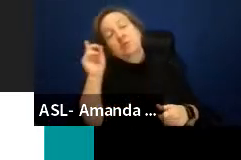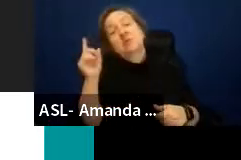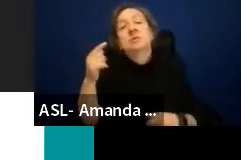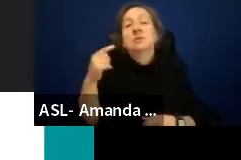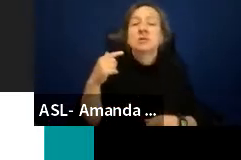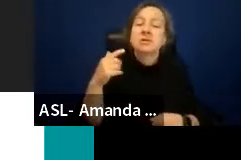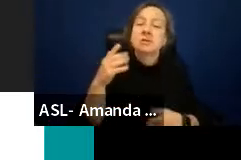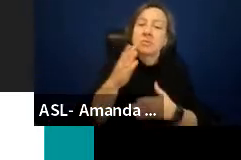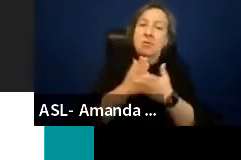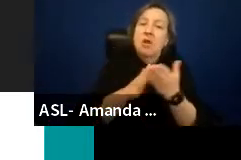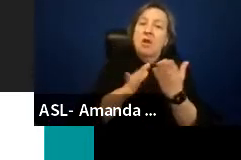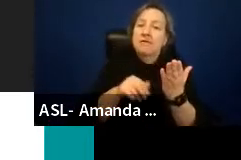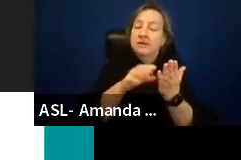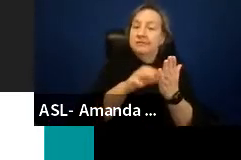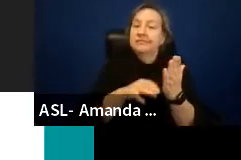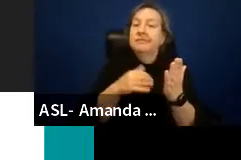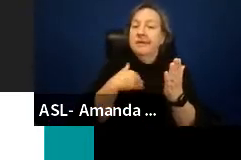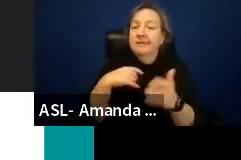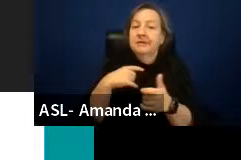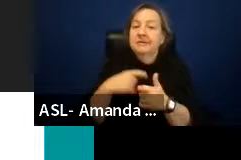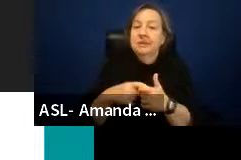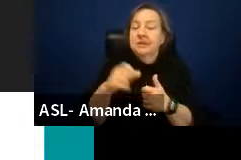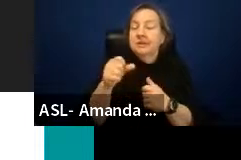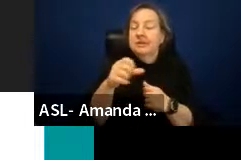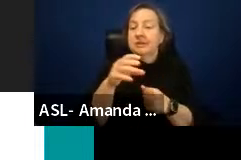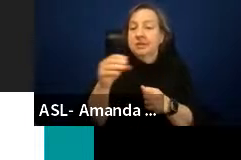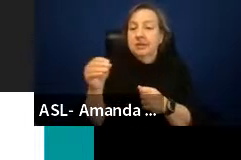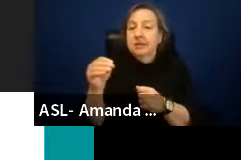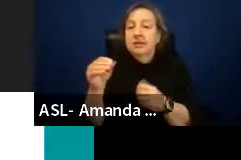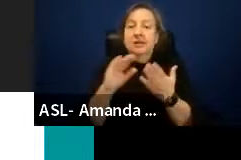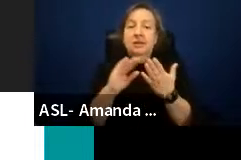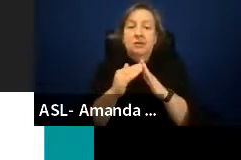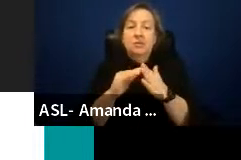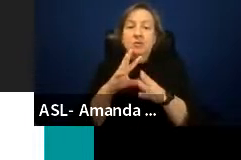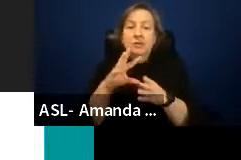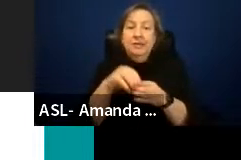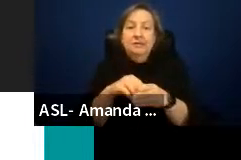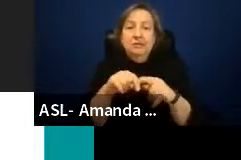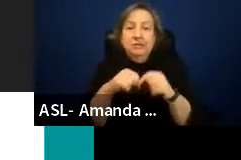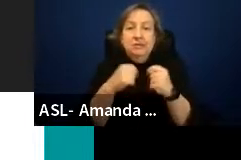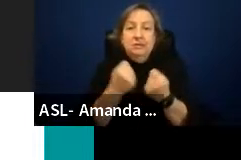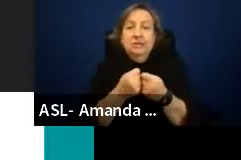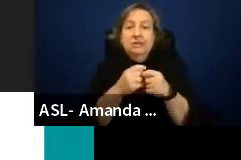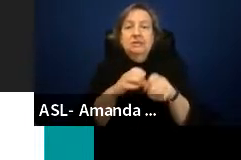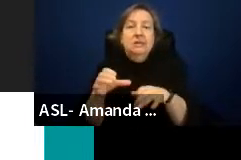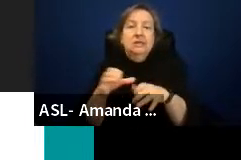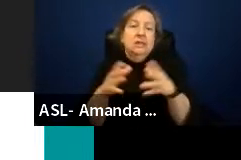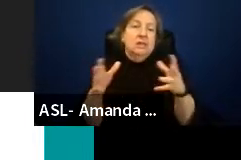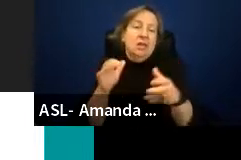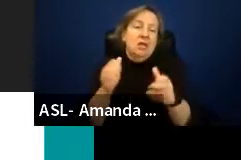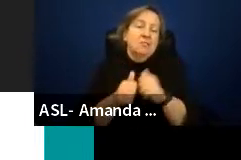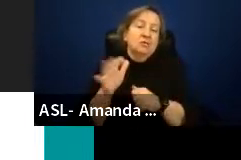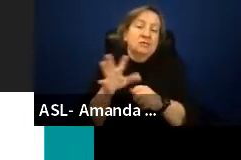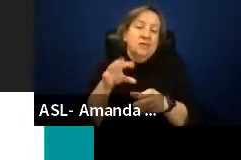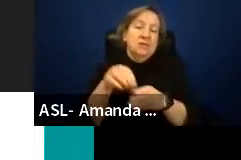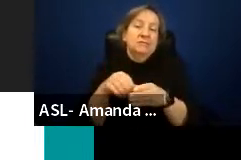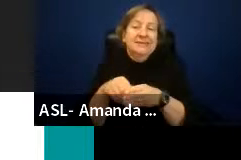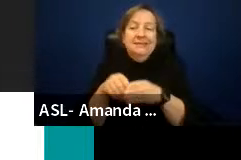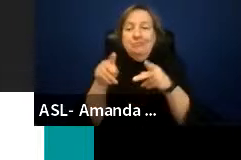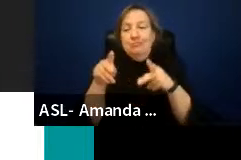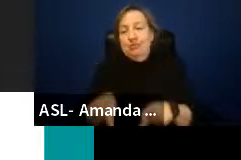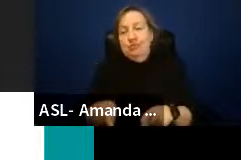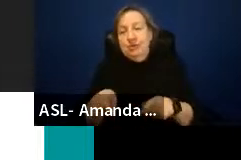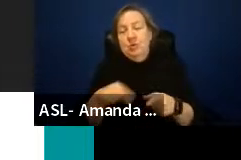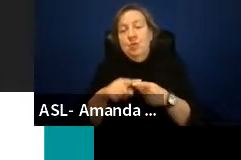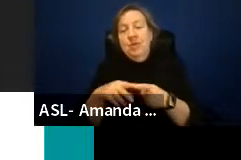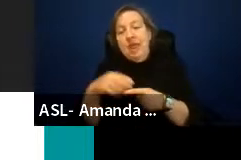part of it was. Okay. And the community engagement team does a lot, most of their engagement is in person, so when they're